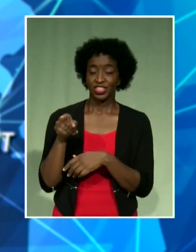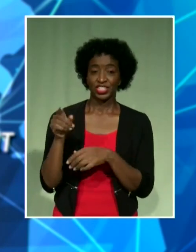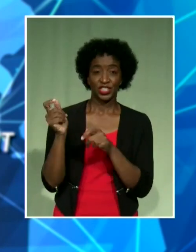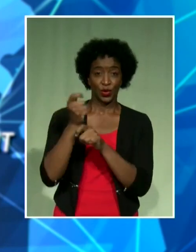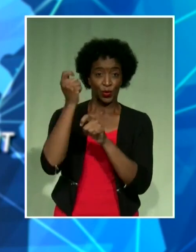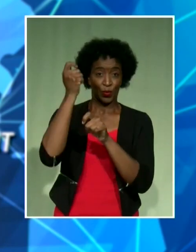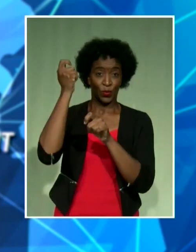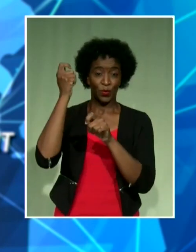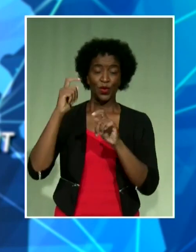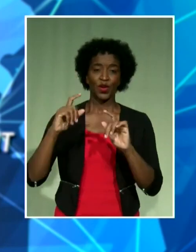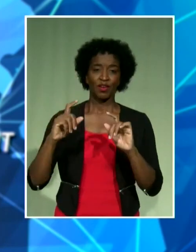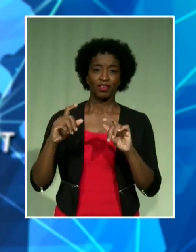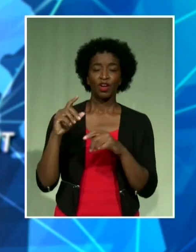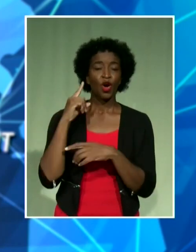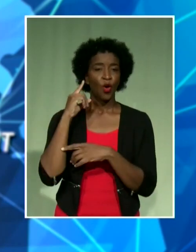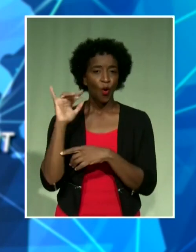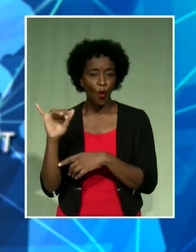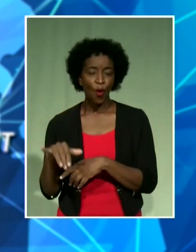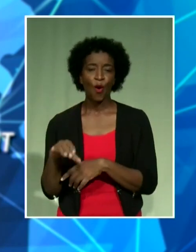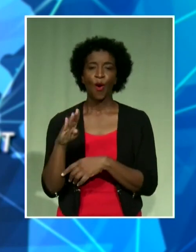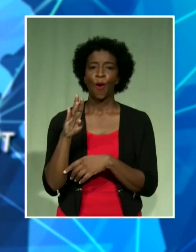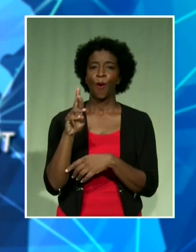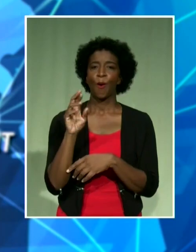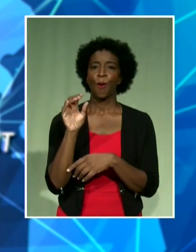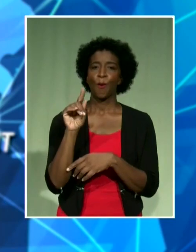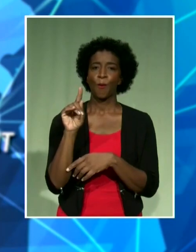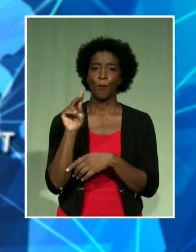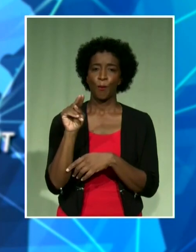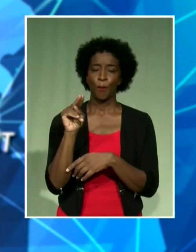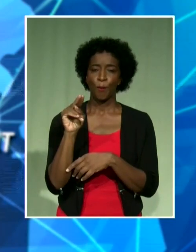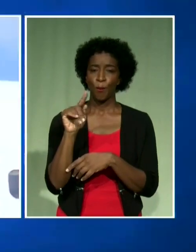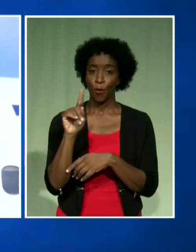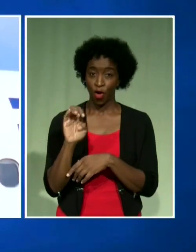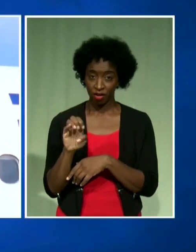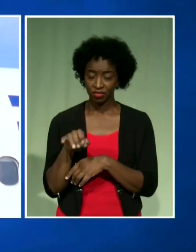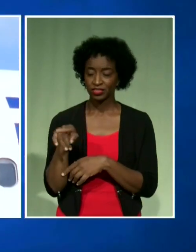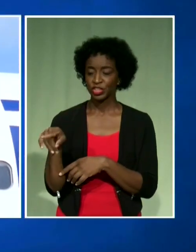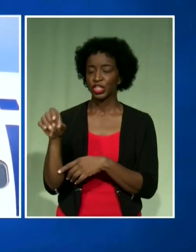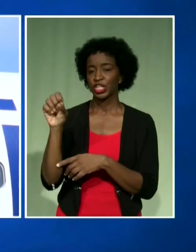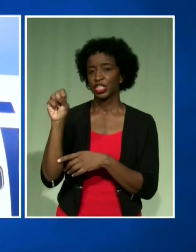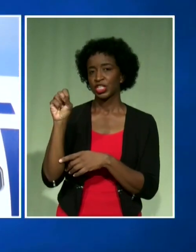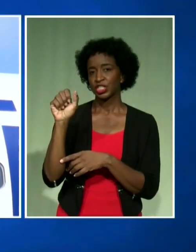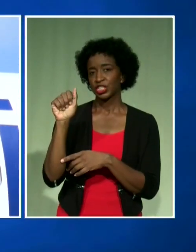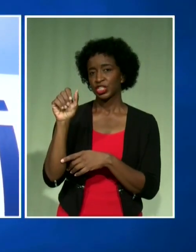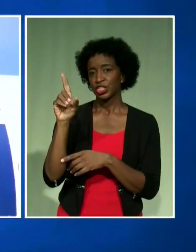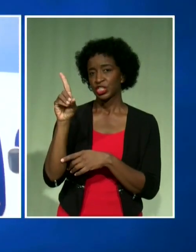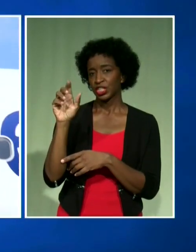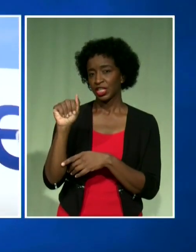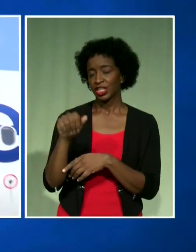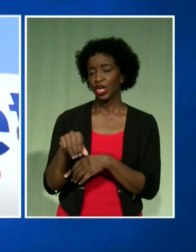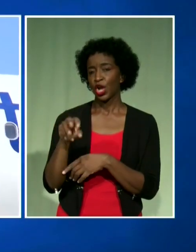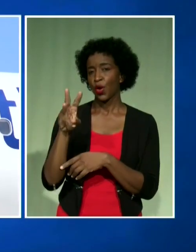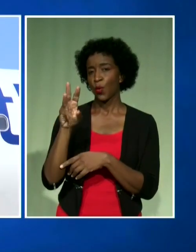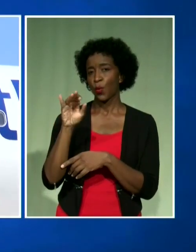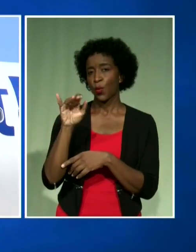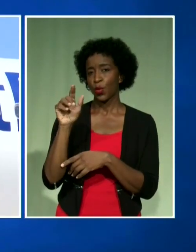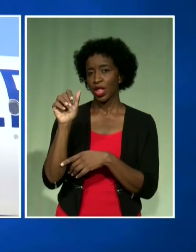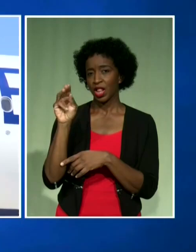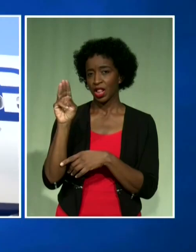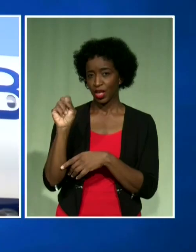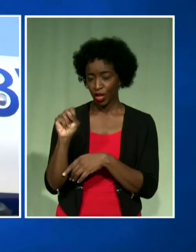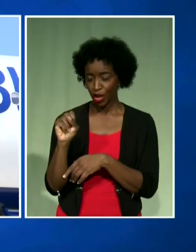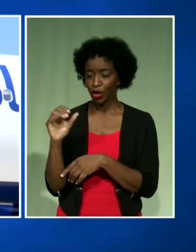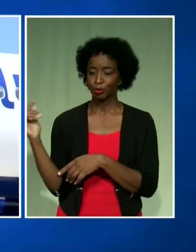is back home after a long but successful season. She, along with Commonwealth Games bronze medalist in the men's 400 meters, Jonathan